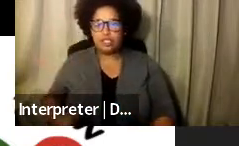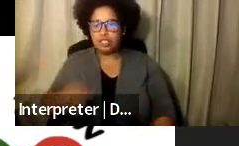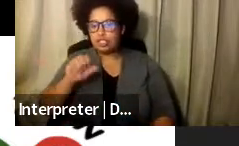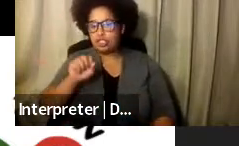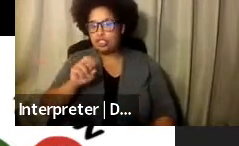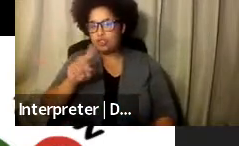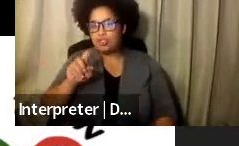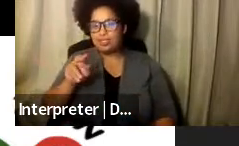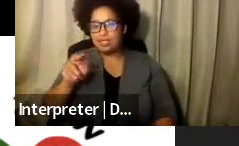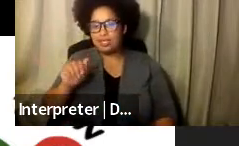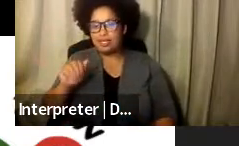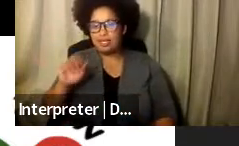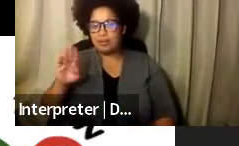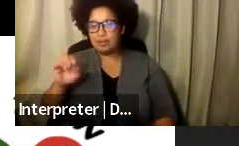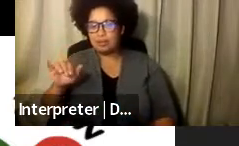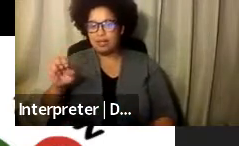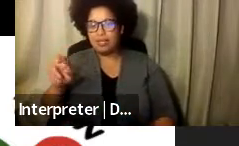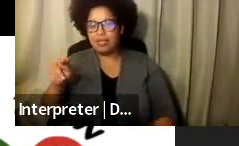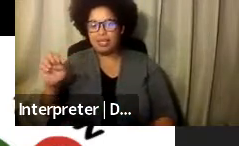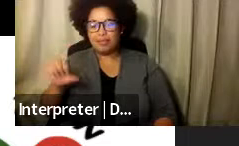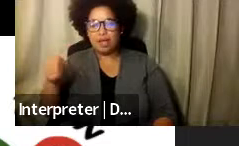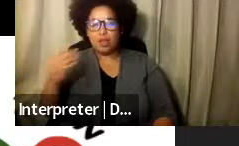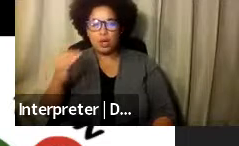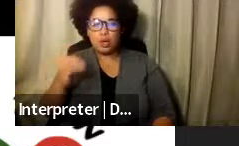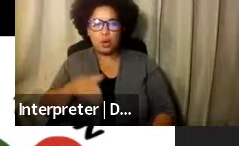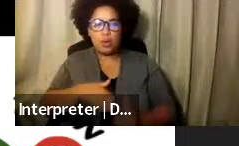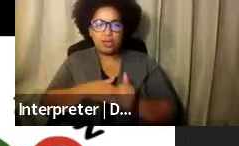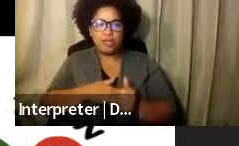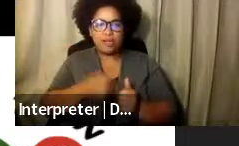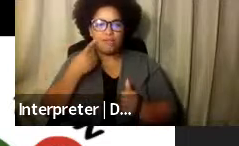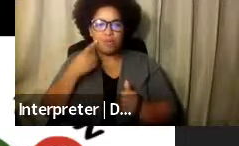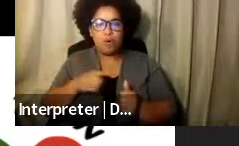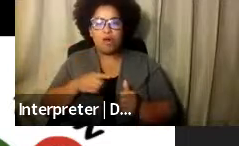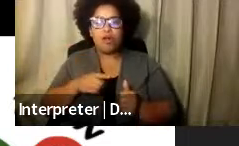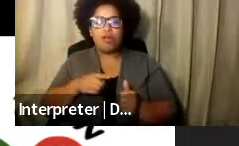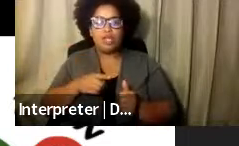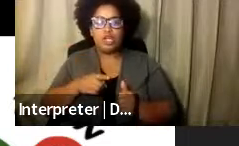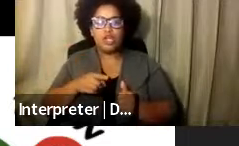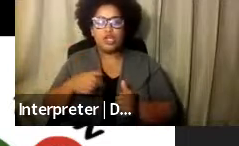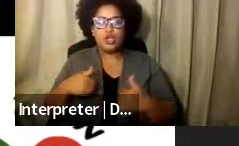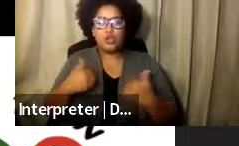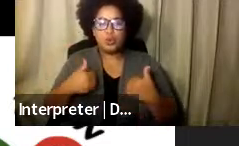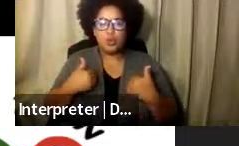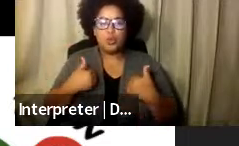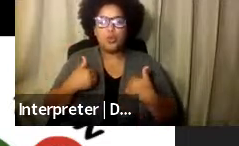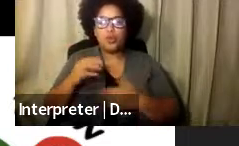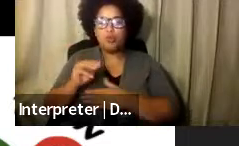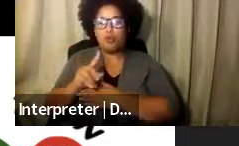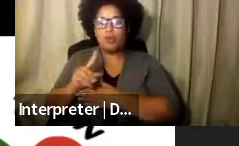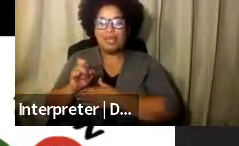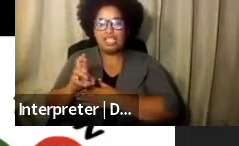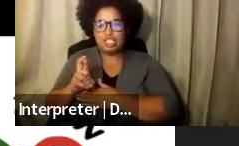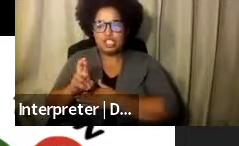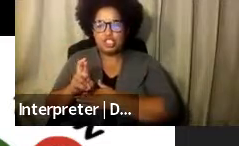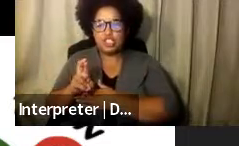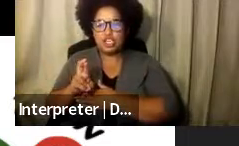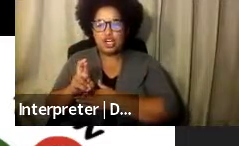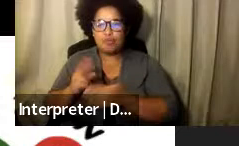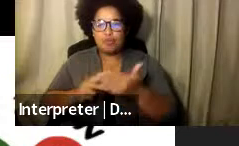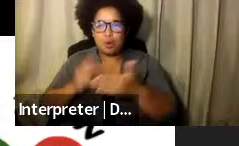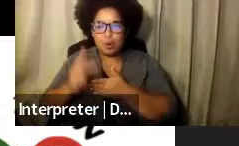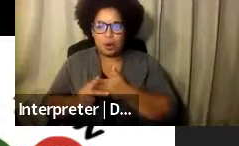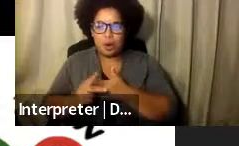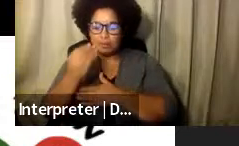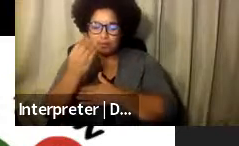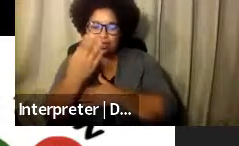is Susanna. I'm the other co-lead for the Youth Mobilizers program. And I'll turn my camera on for a second, but